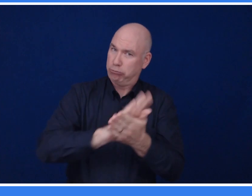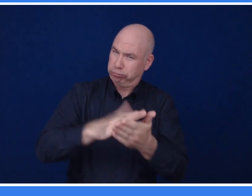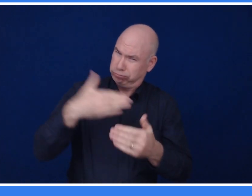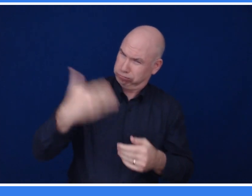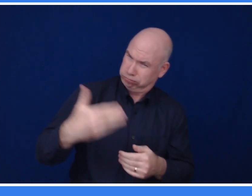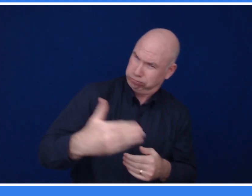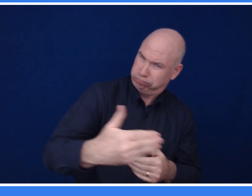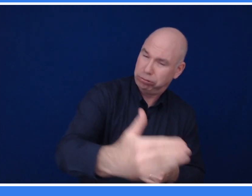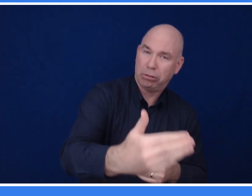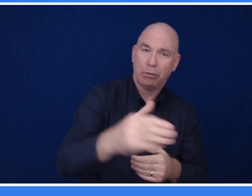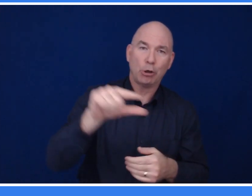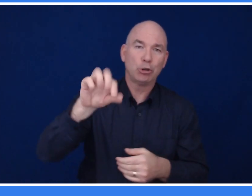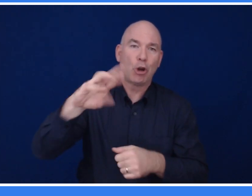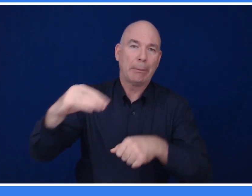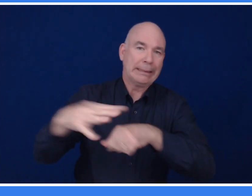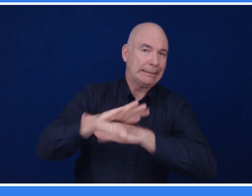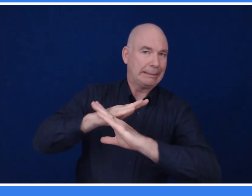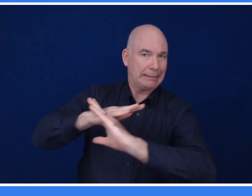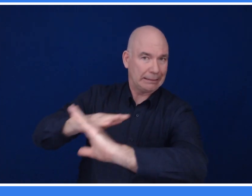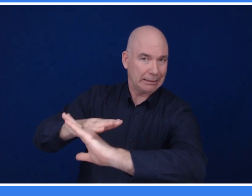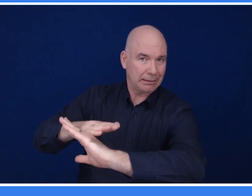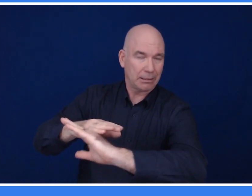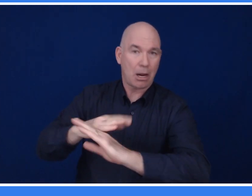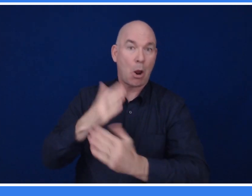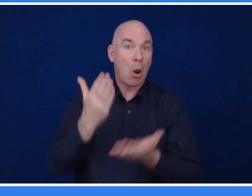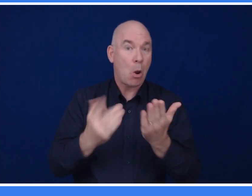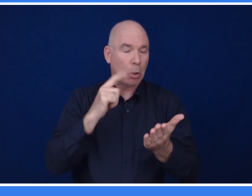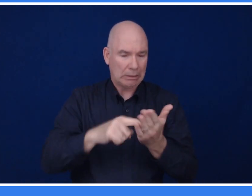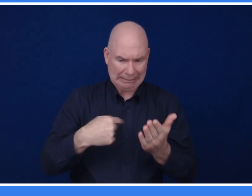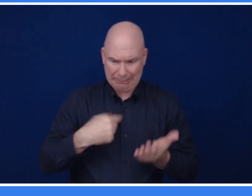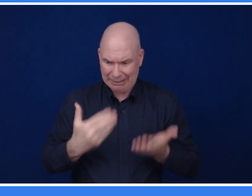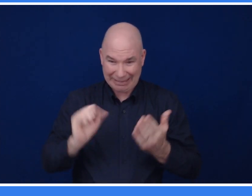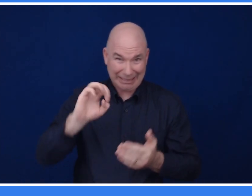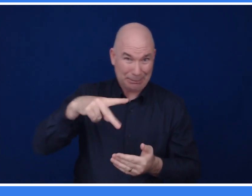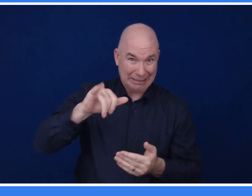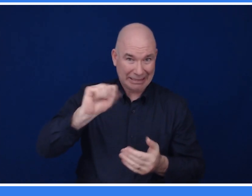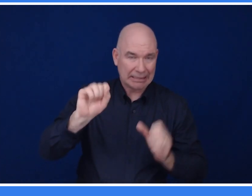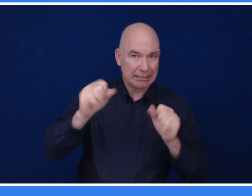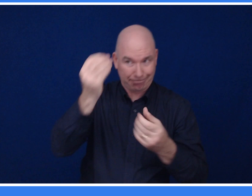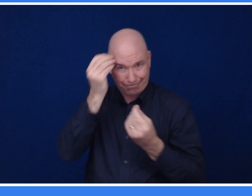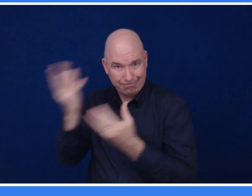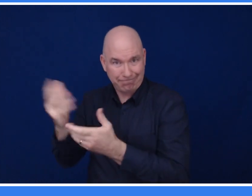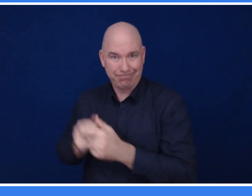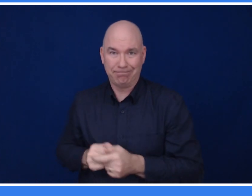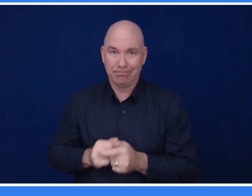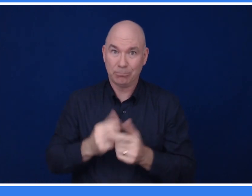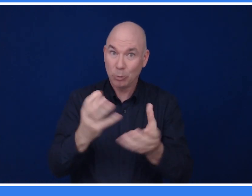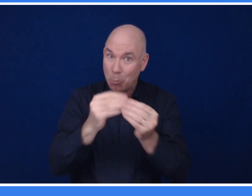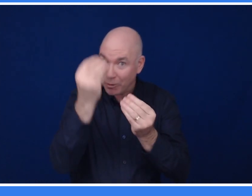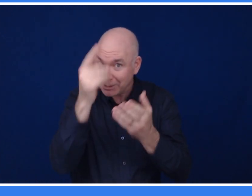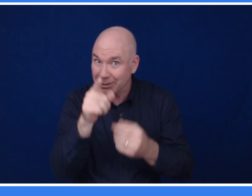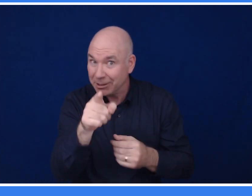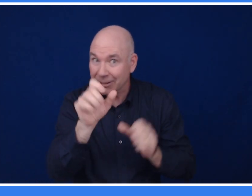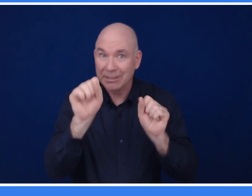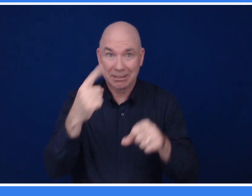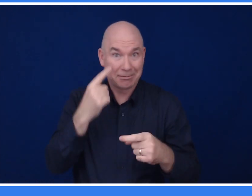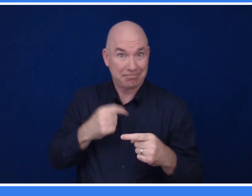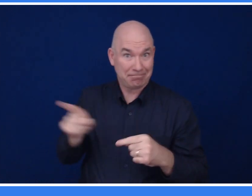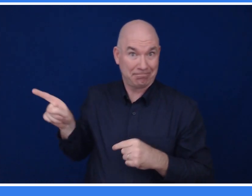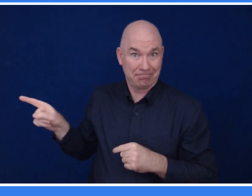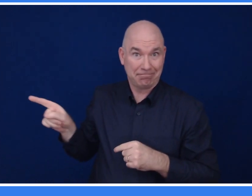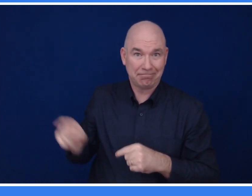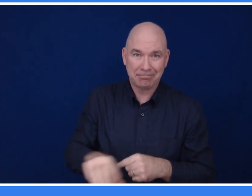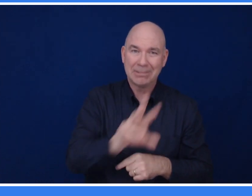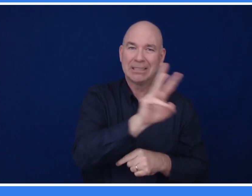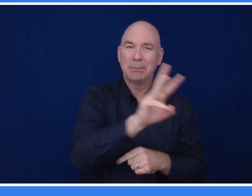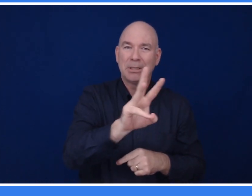sepsis. For more information, please visit www.cdc.gov